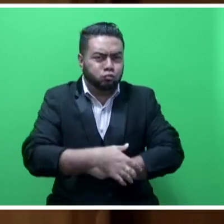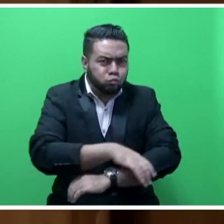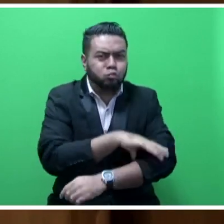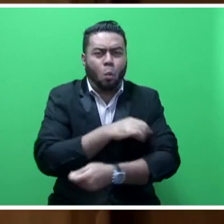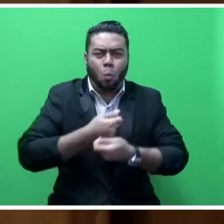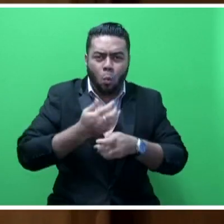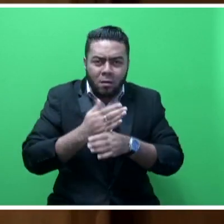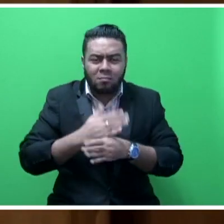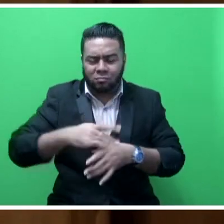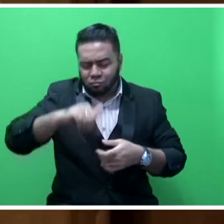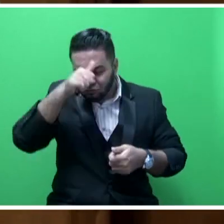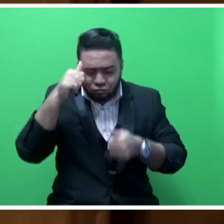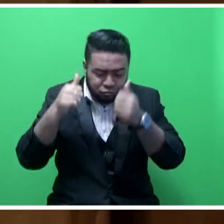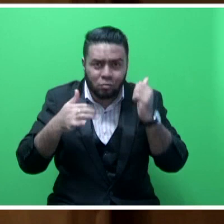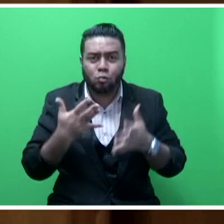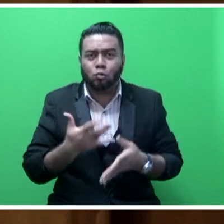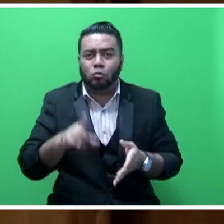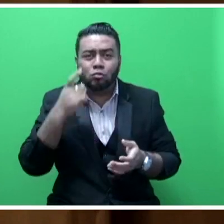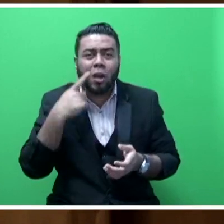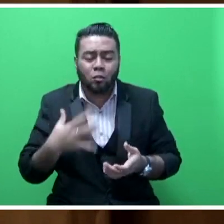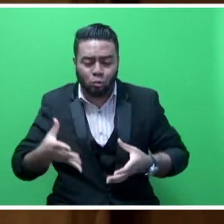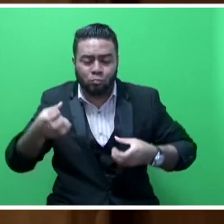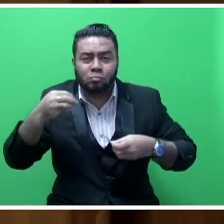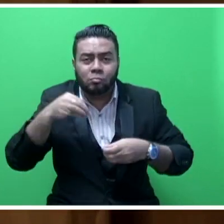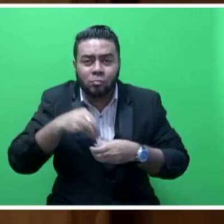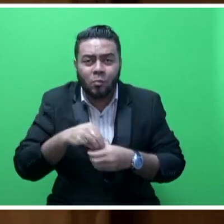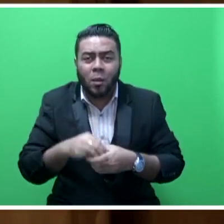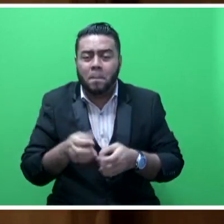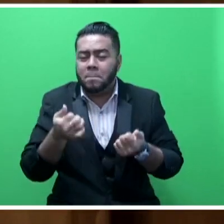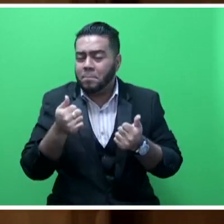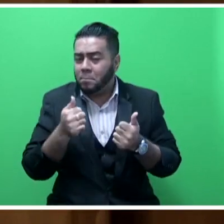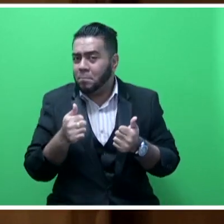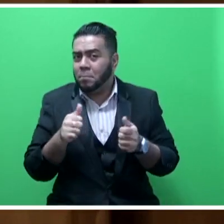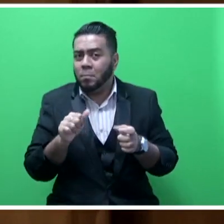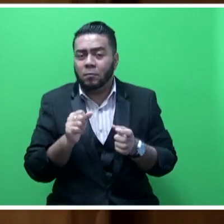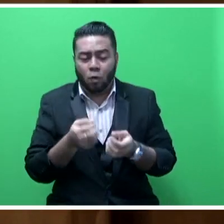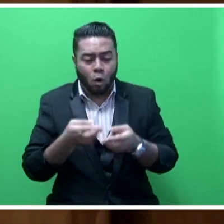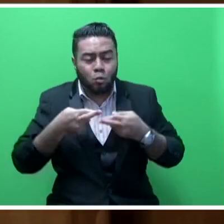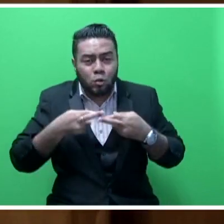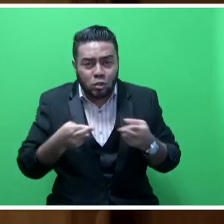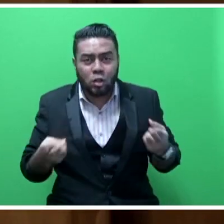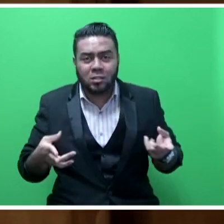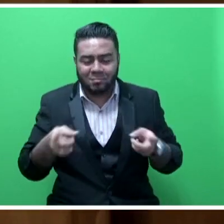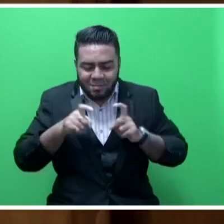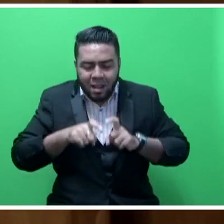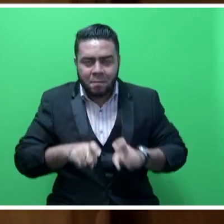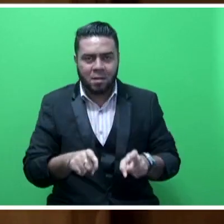ensuring balance between resource utilization and resource sustainability.